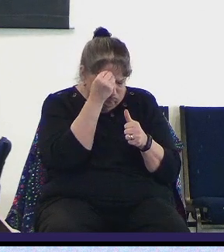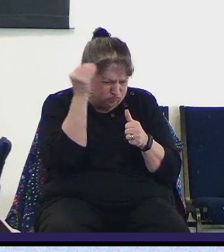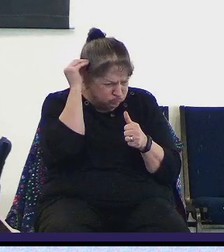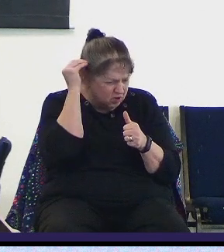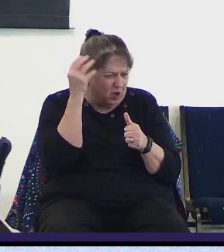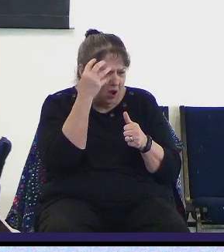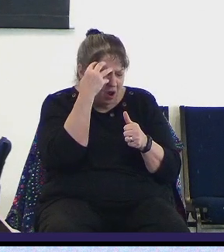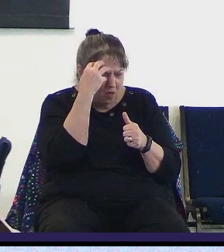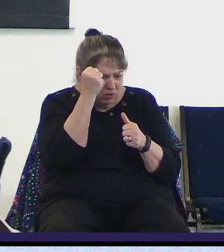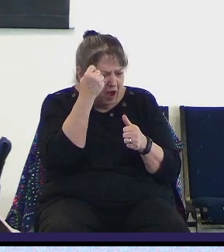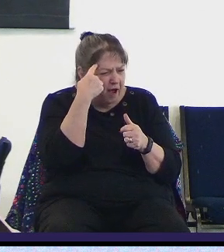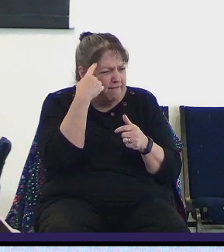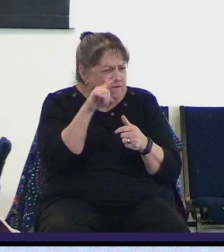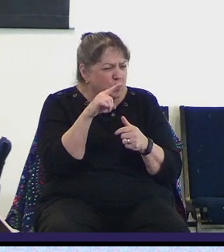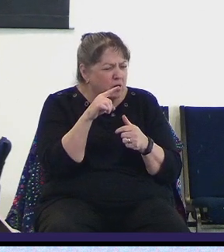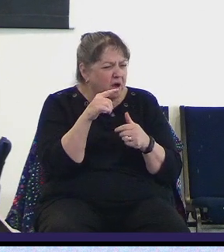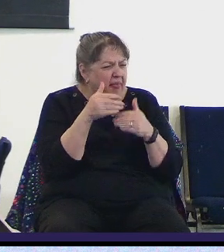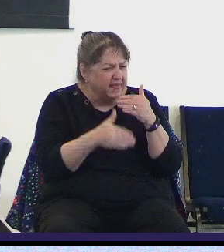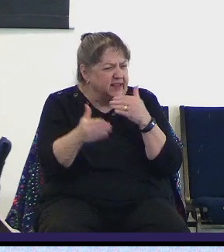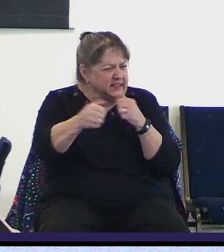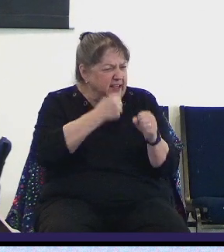Matthew 28:19. Therefore, Jesus says, go